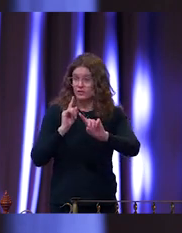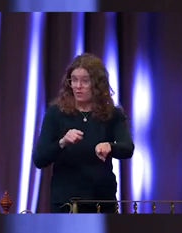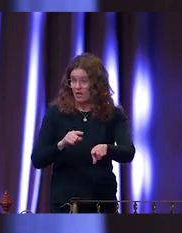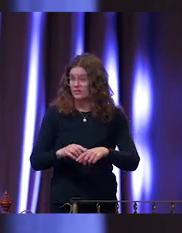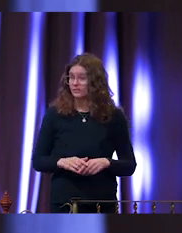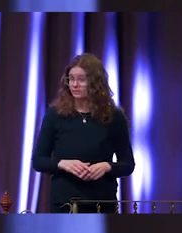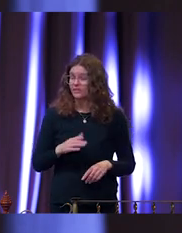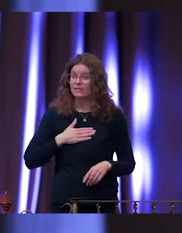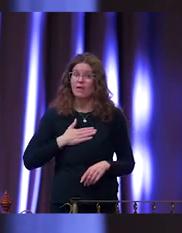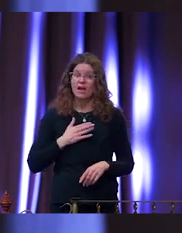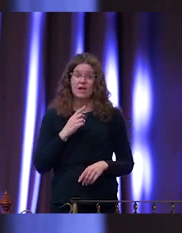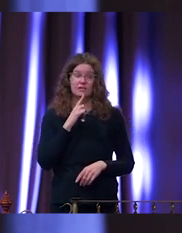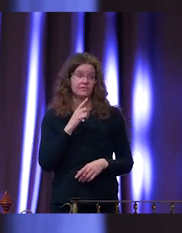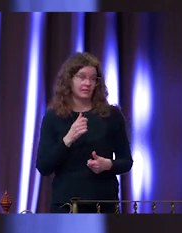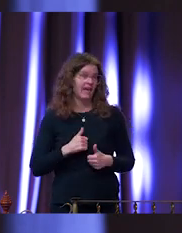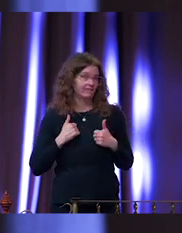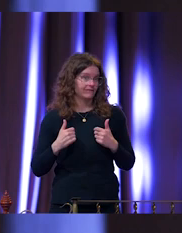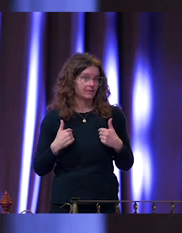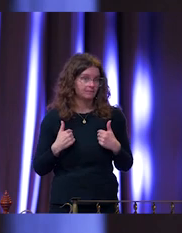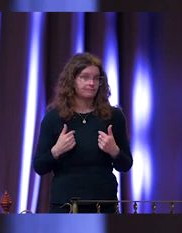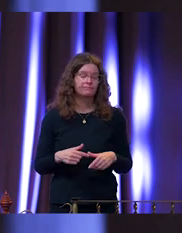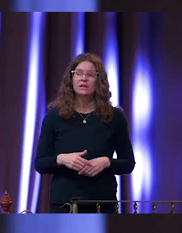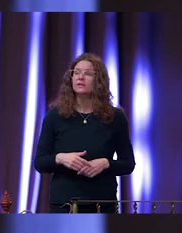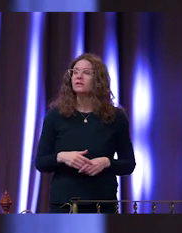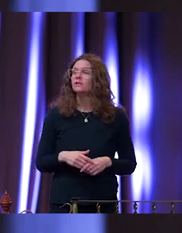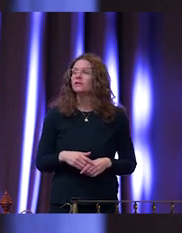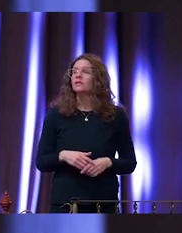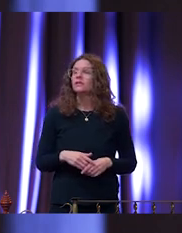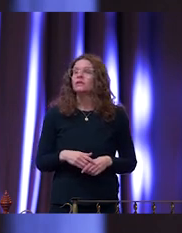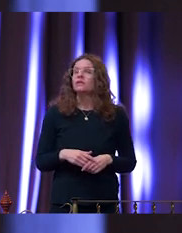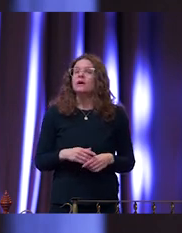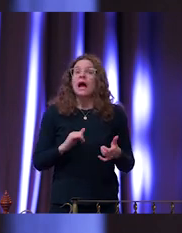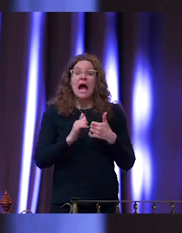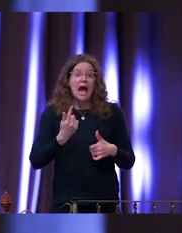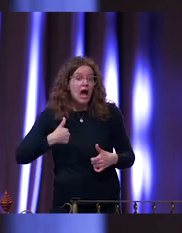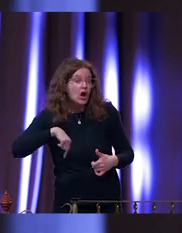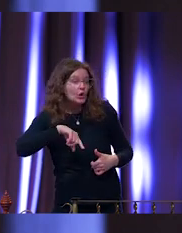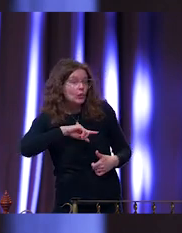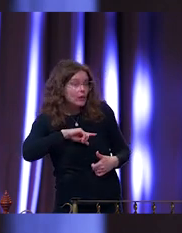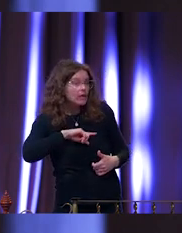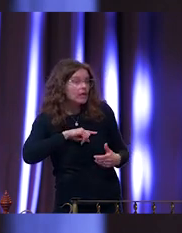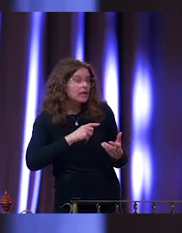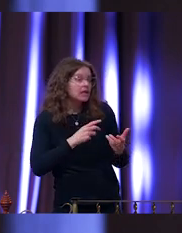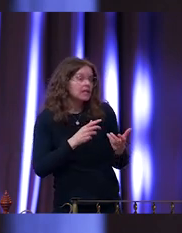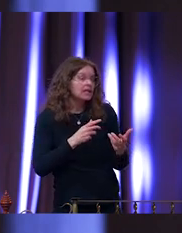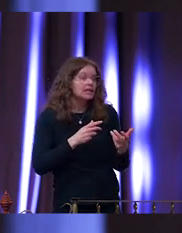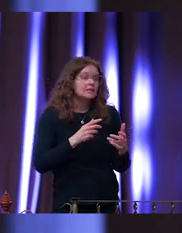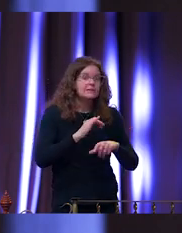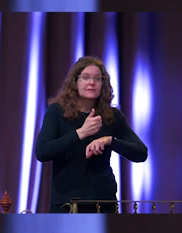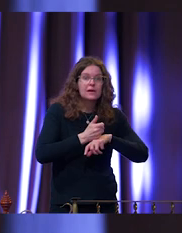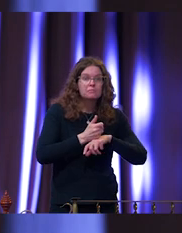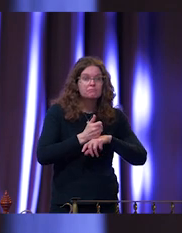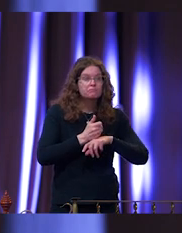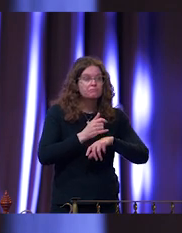me. When it comes to, you know, how we at Field engage with site visits,